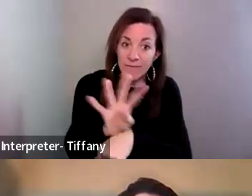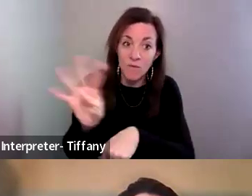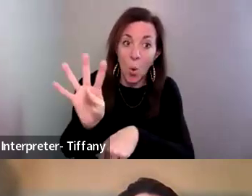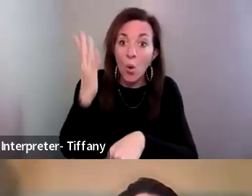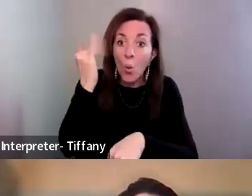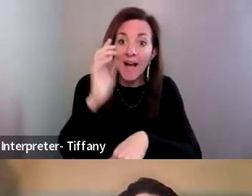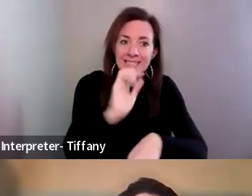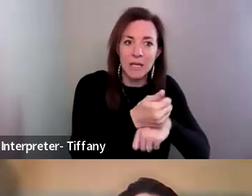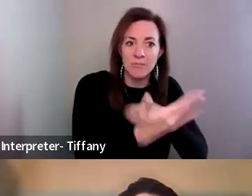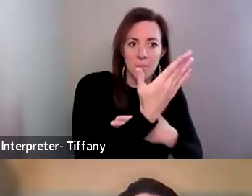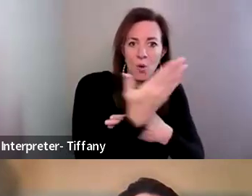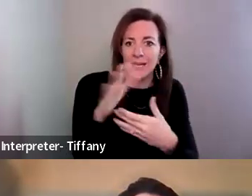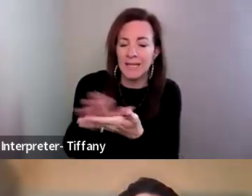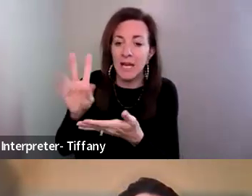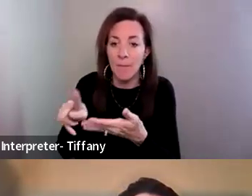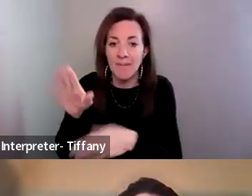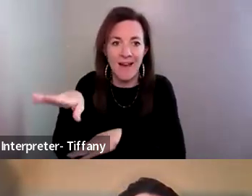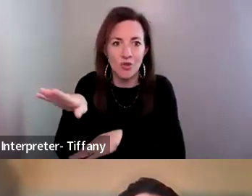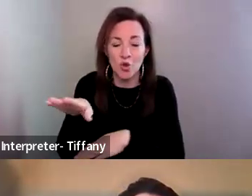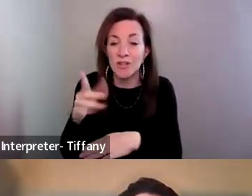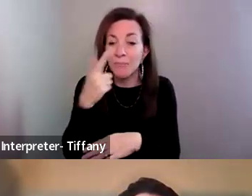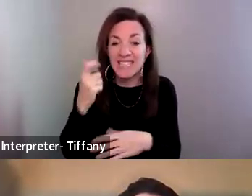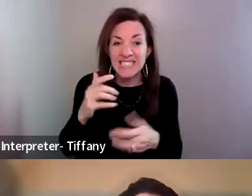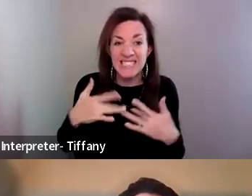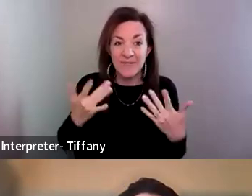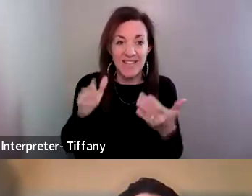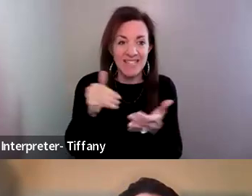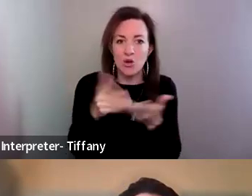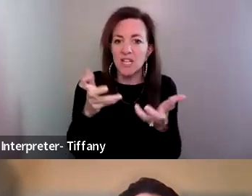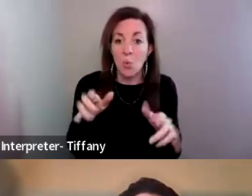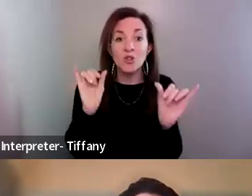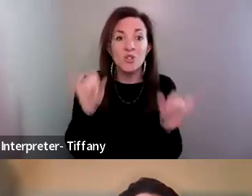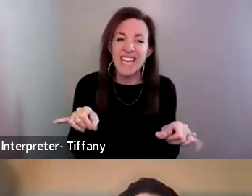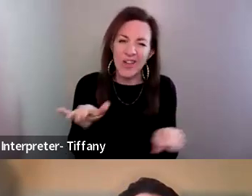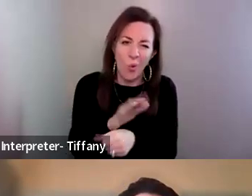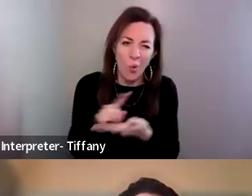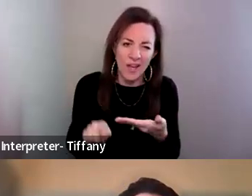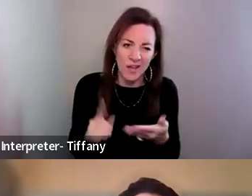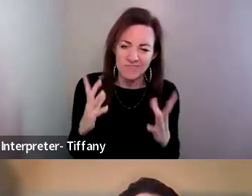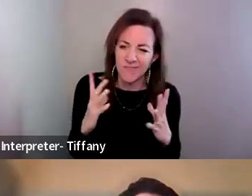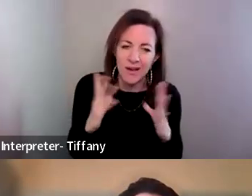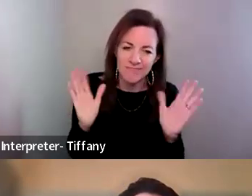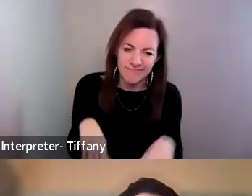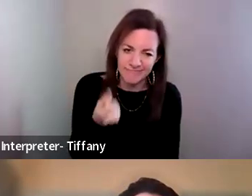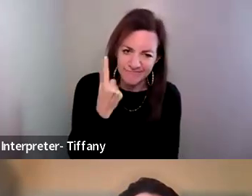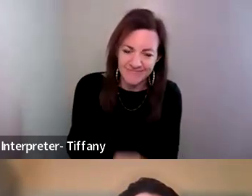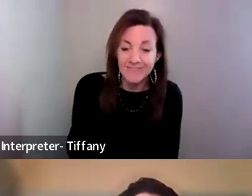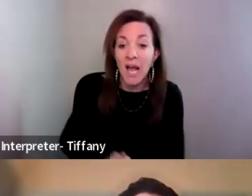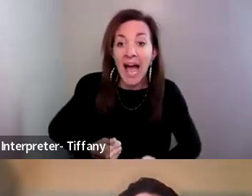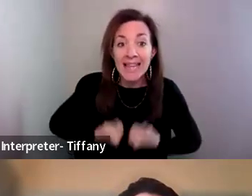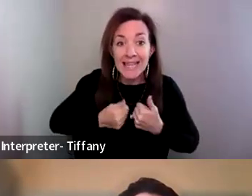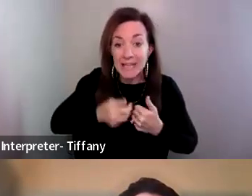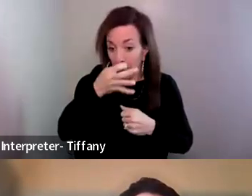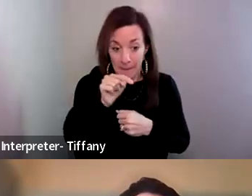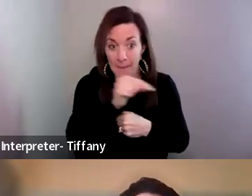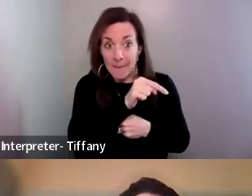and clean up in the afternoon. I guess the event center doesn't want us to hang out all weekend. That's fine. I live just down the street.